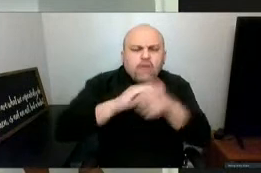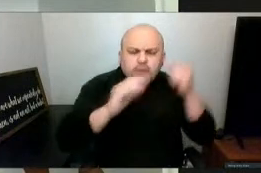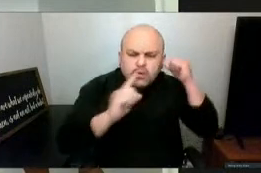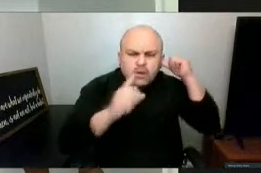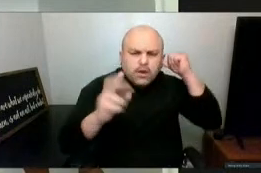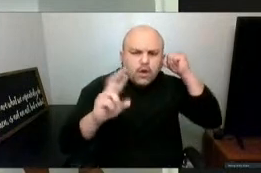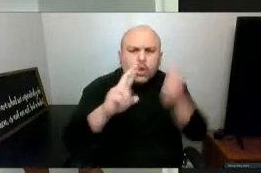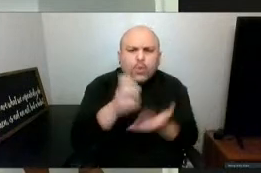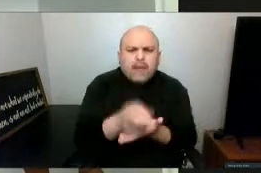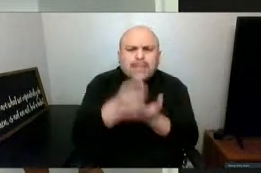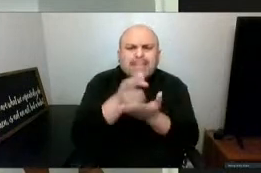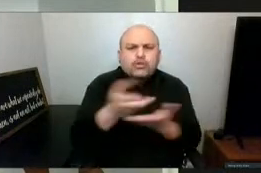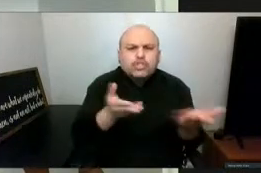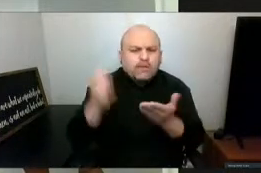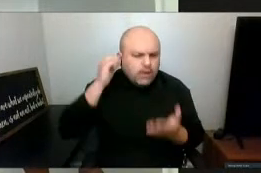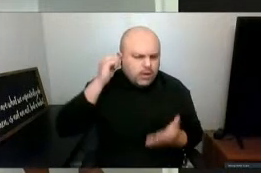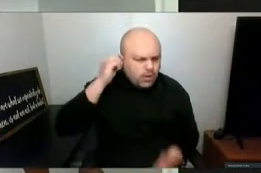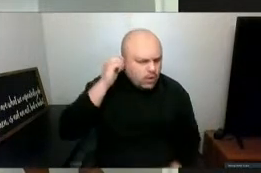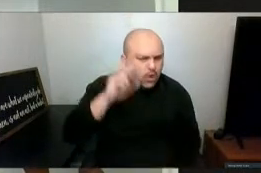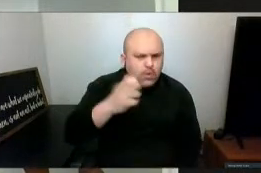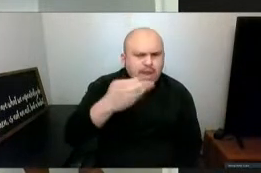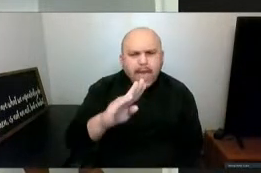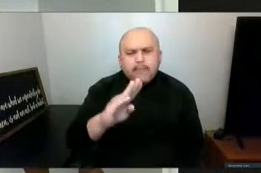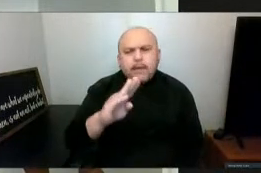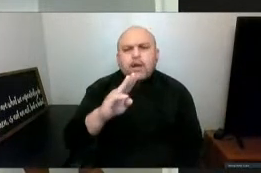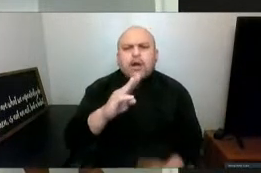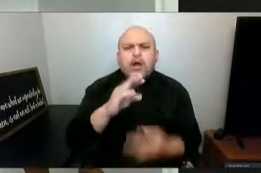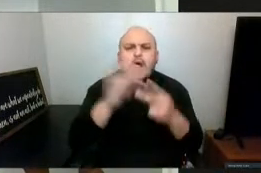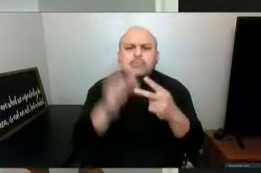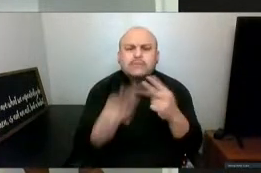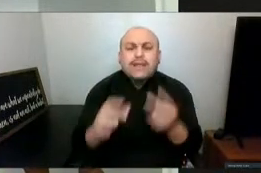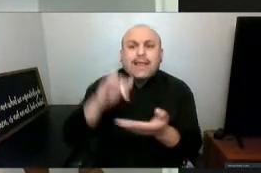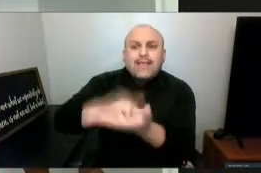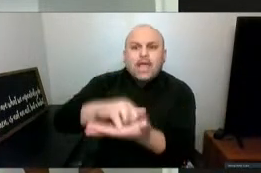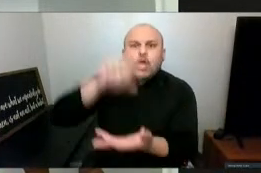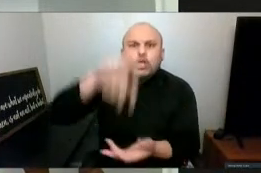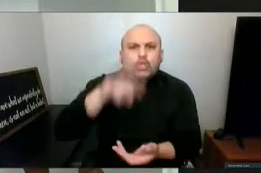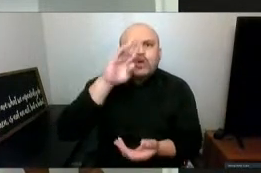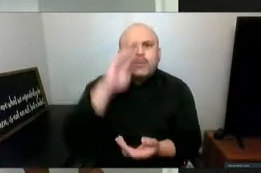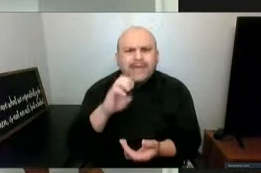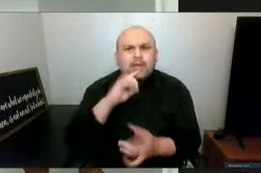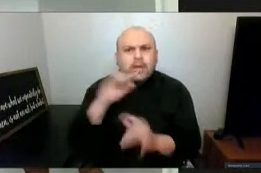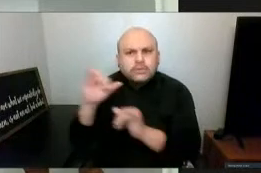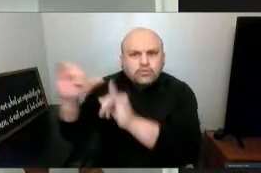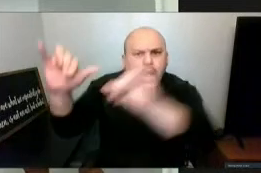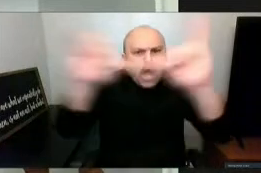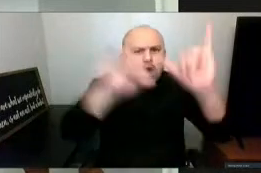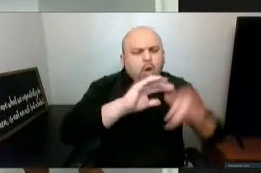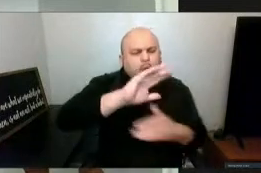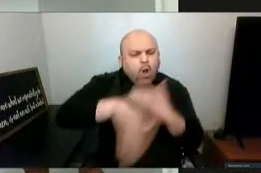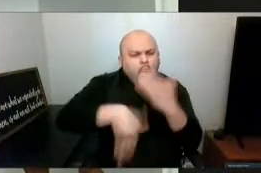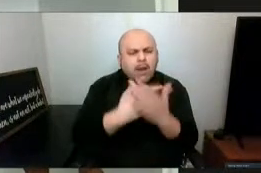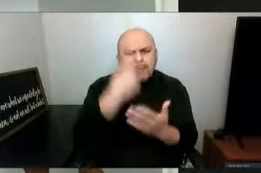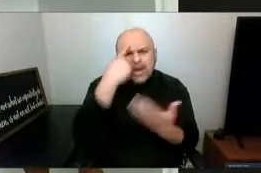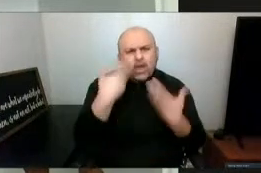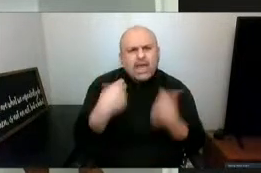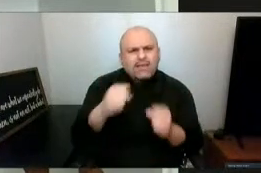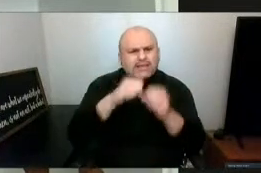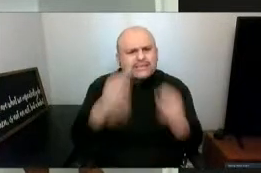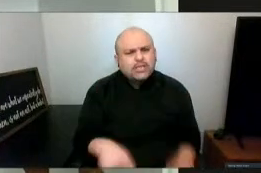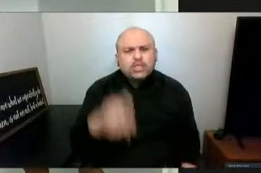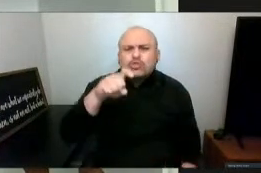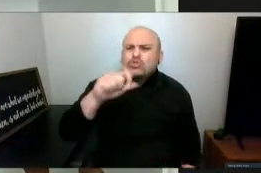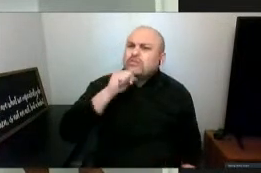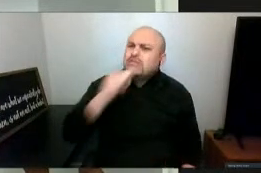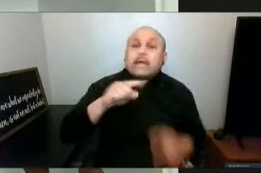or rehab option. But that should really be standard across every mental health system. It shouldn't depend on what state you're